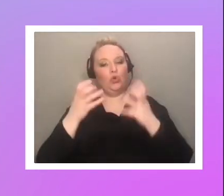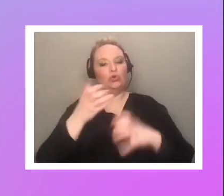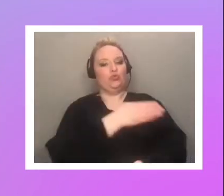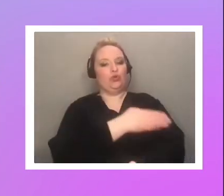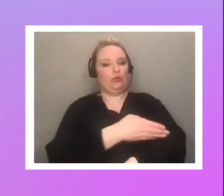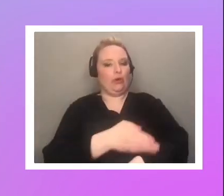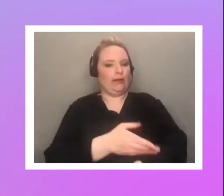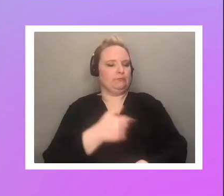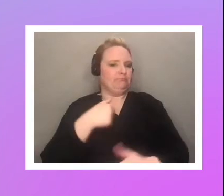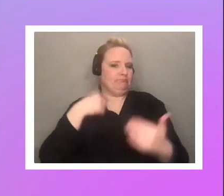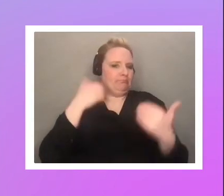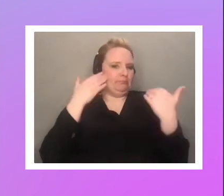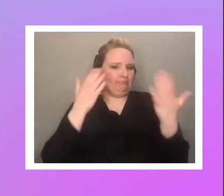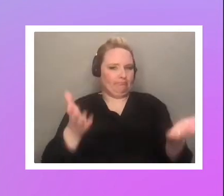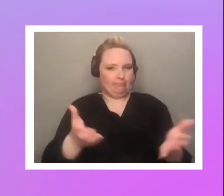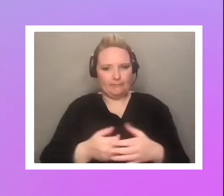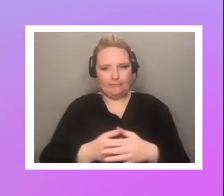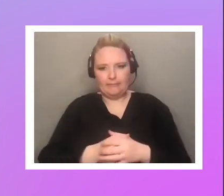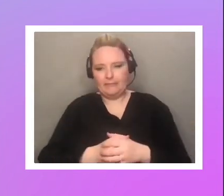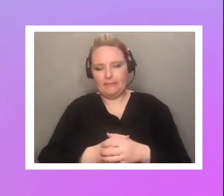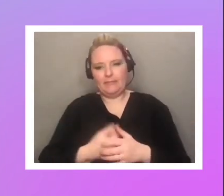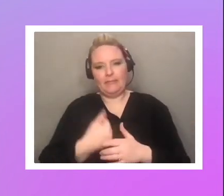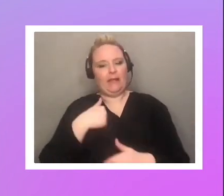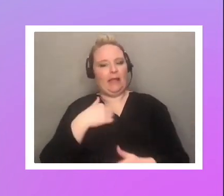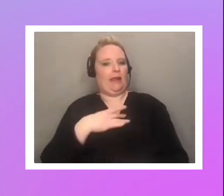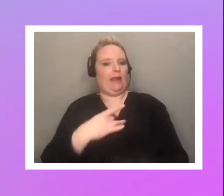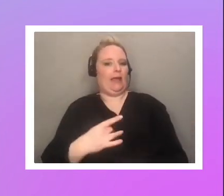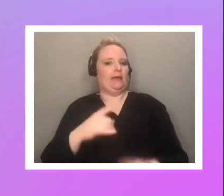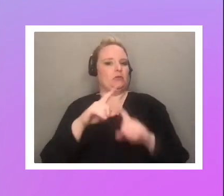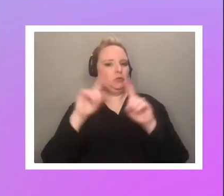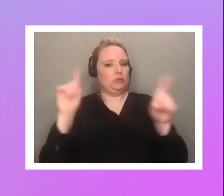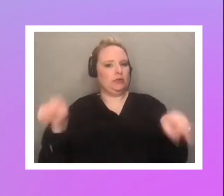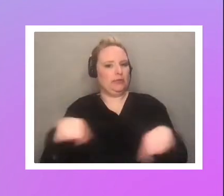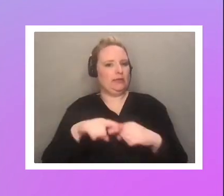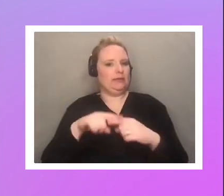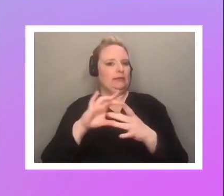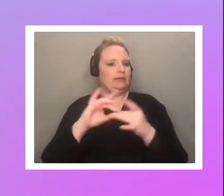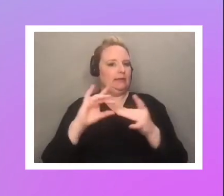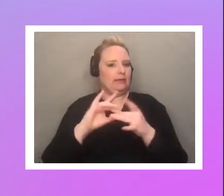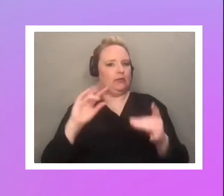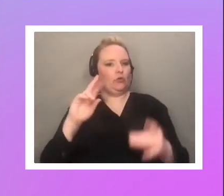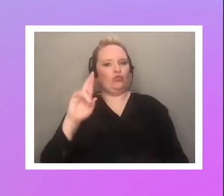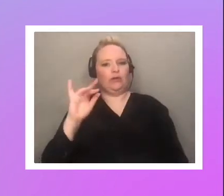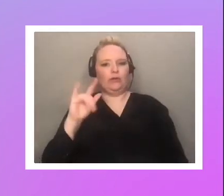don't know. I just selected this because it said regression.